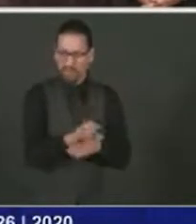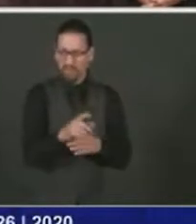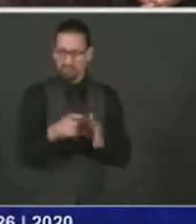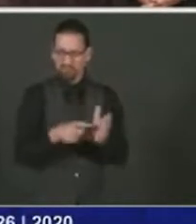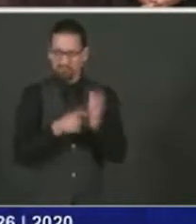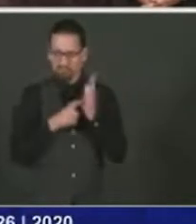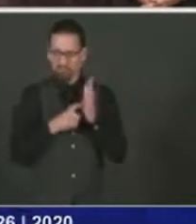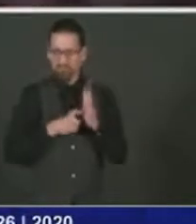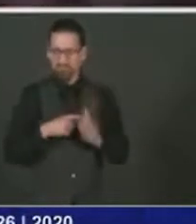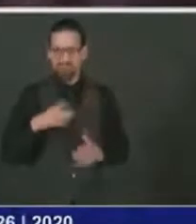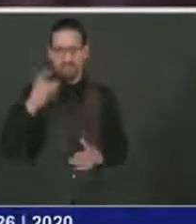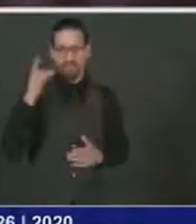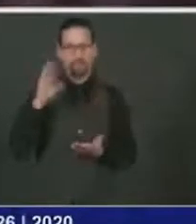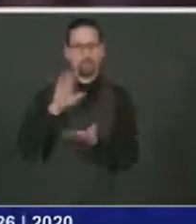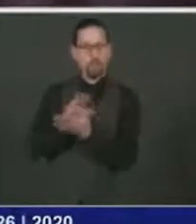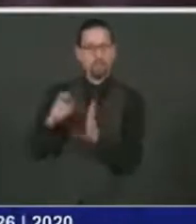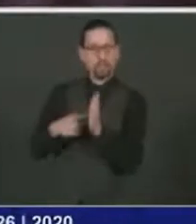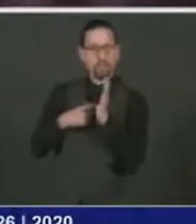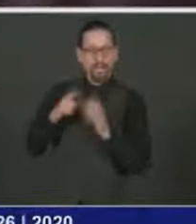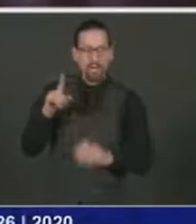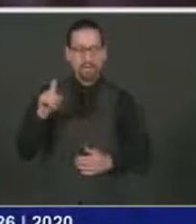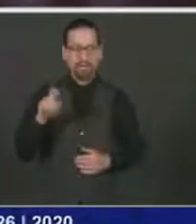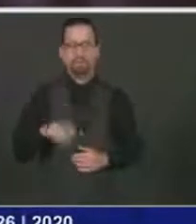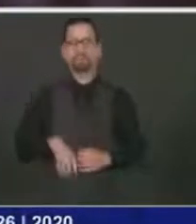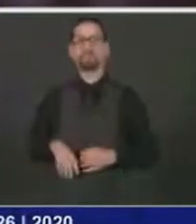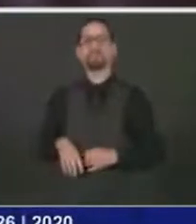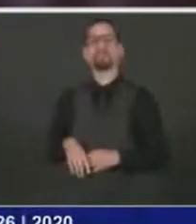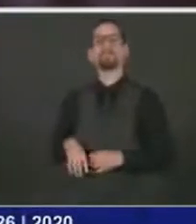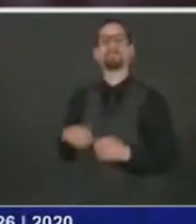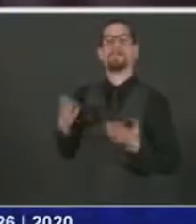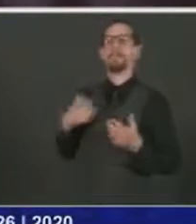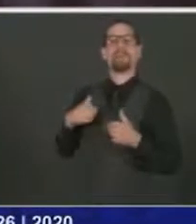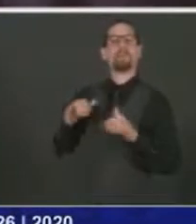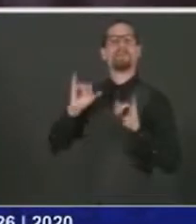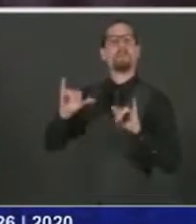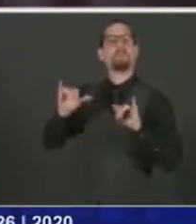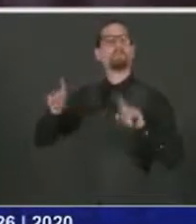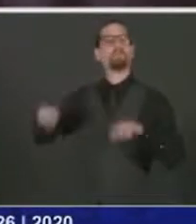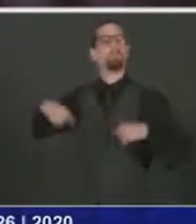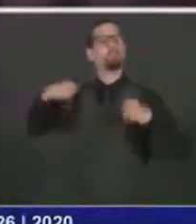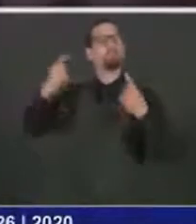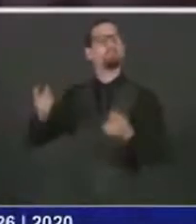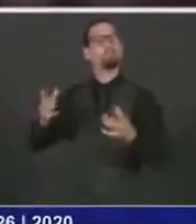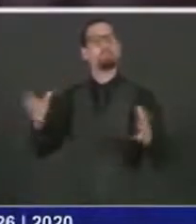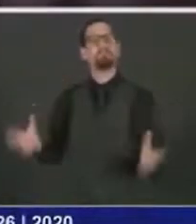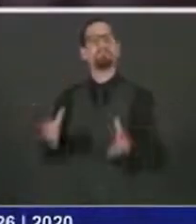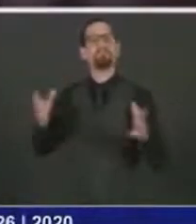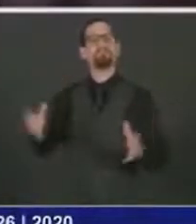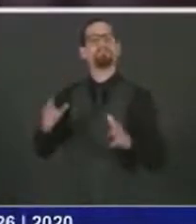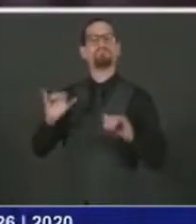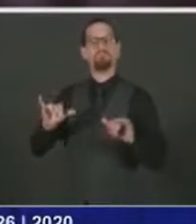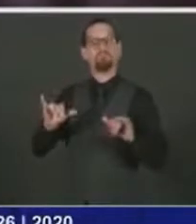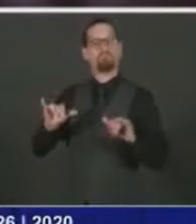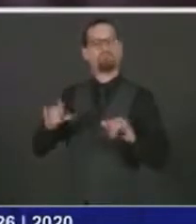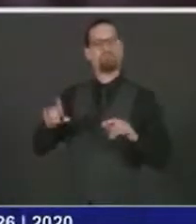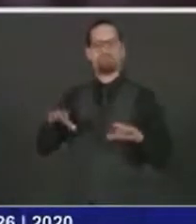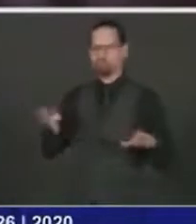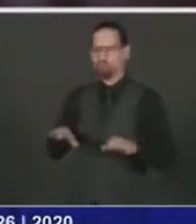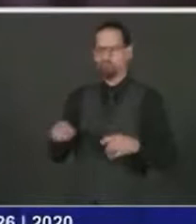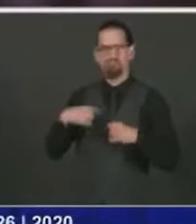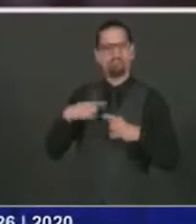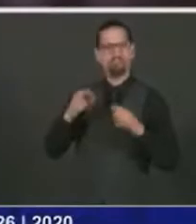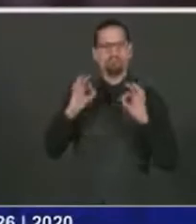schools? We will continue the current practice that we have that actually has led to why we've been